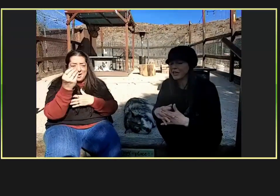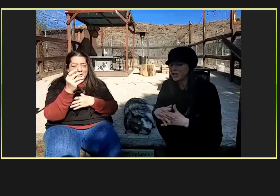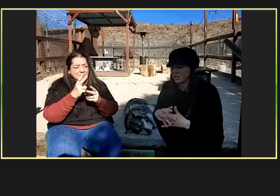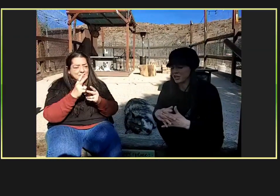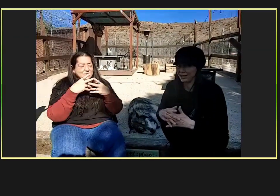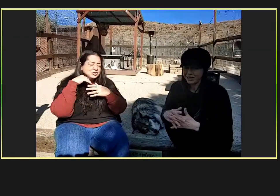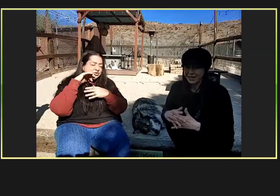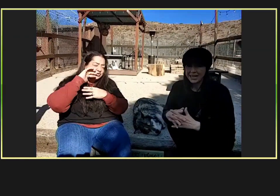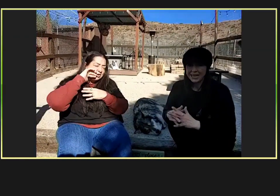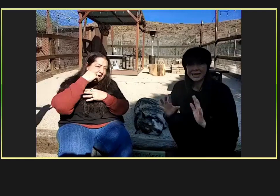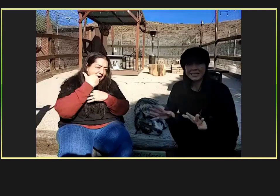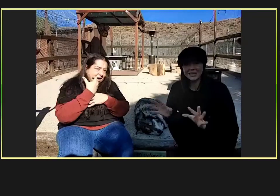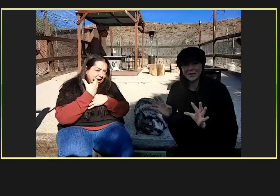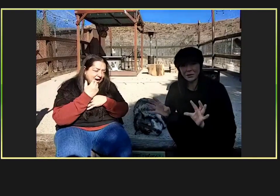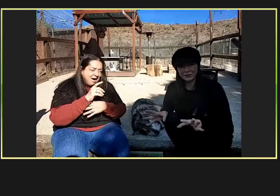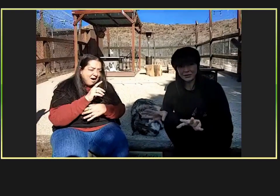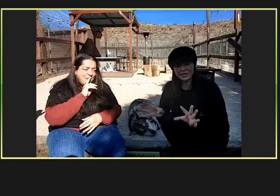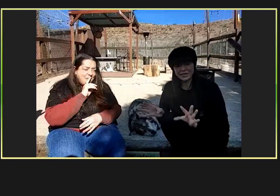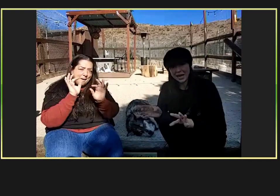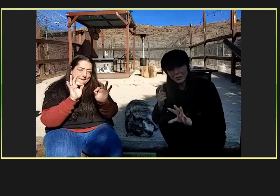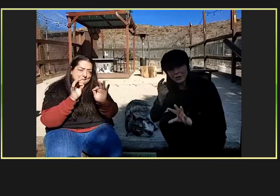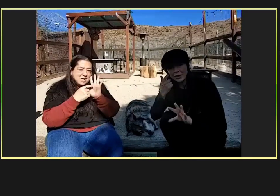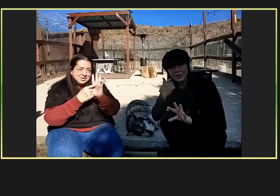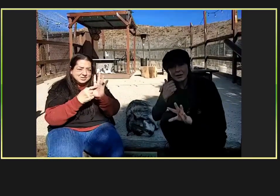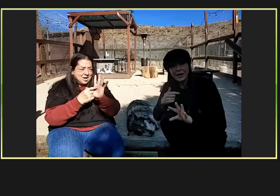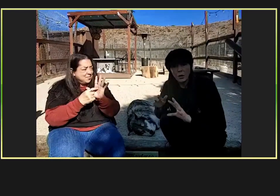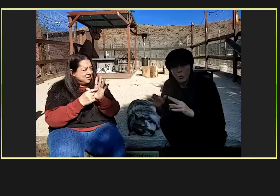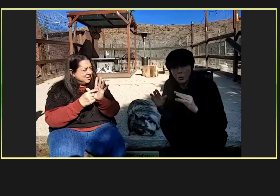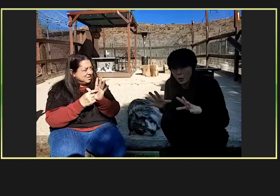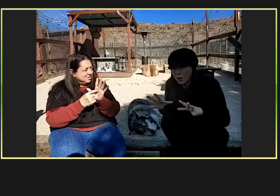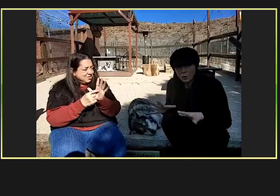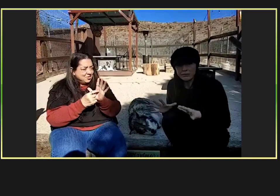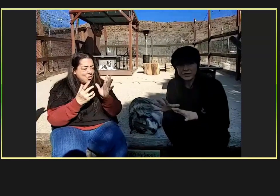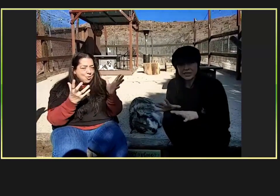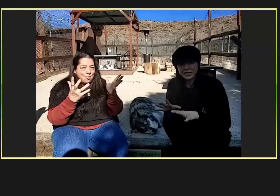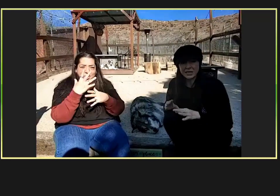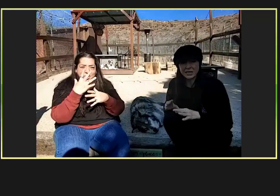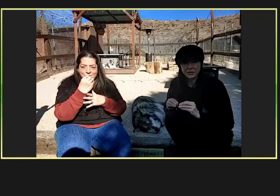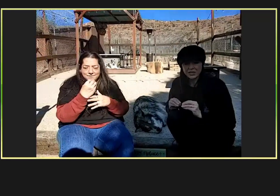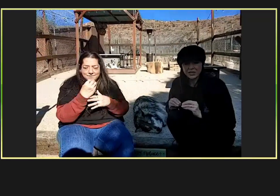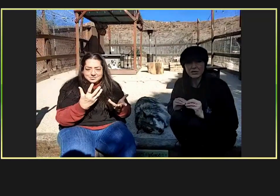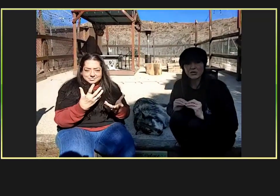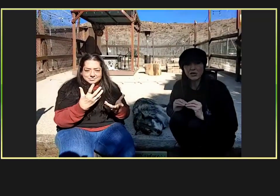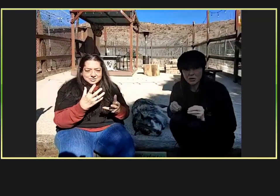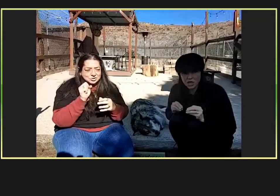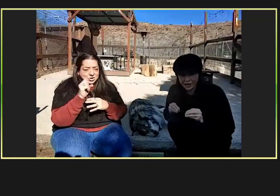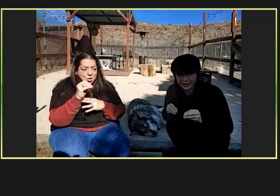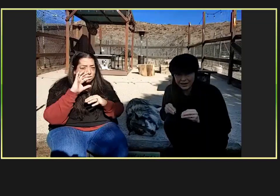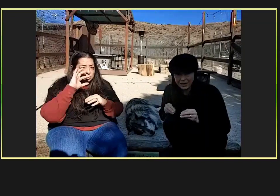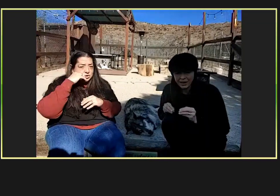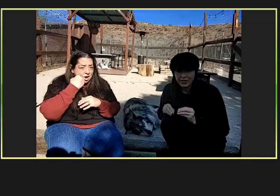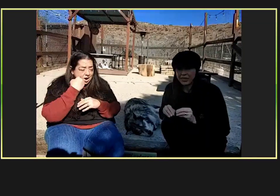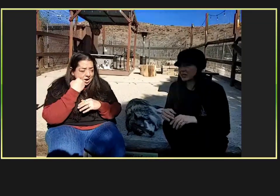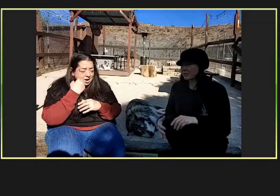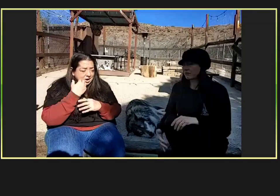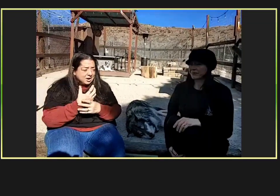out. He's very shy. He's the perfect example of what a wolf is, because wolves are so